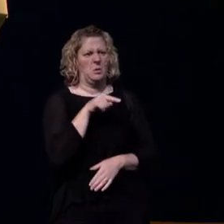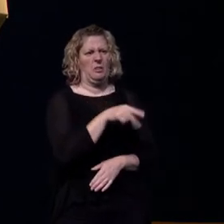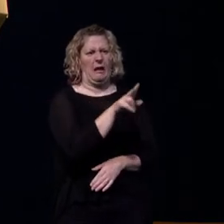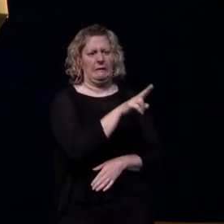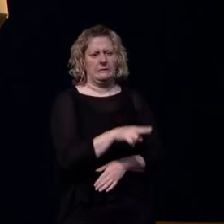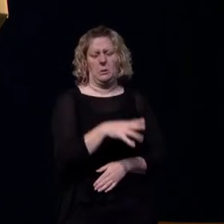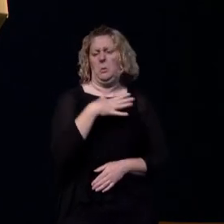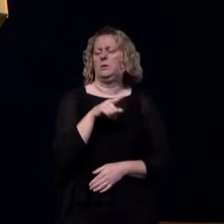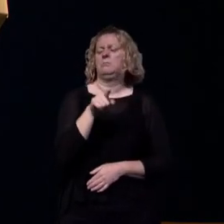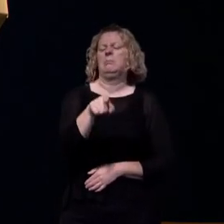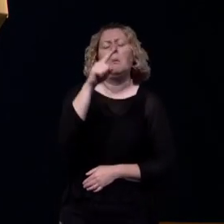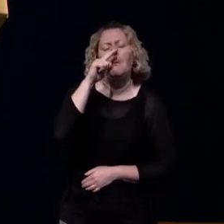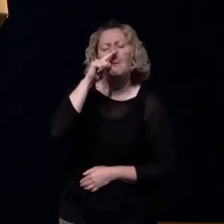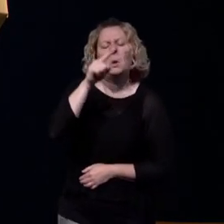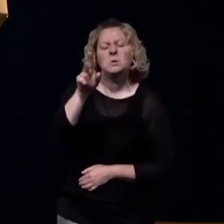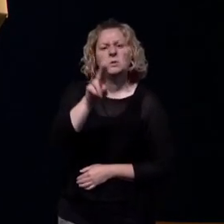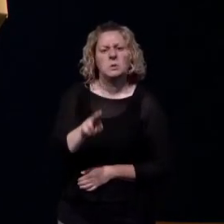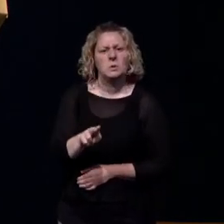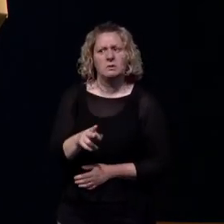not her call.